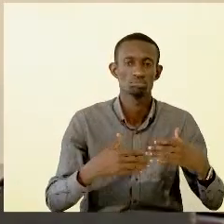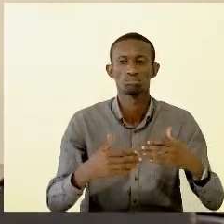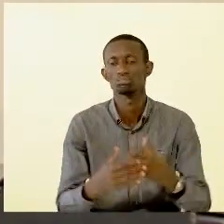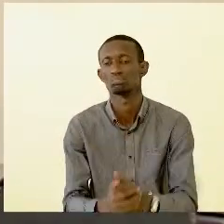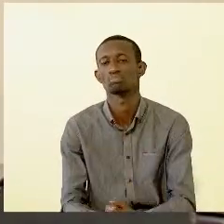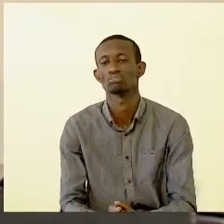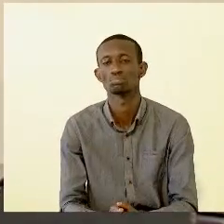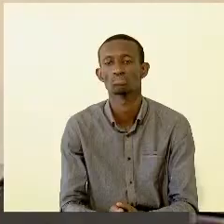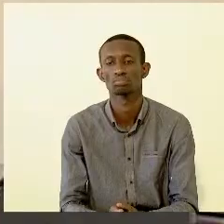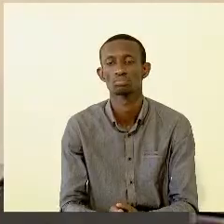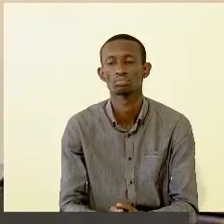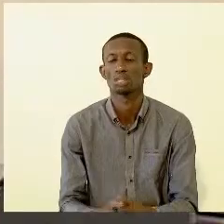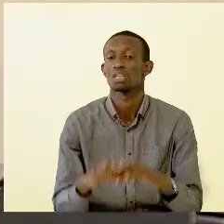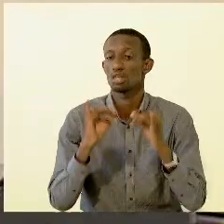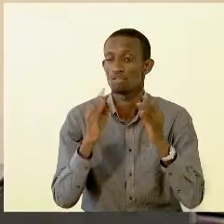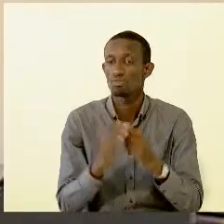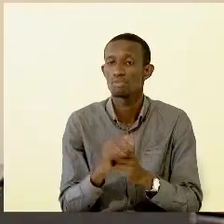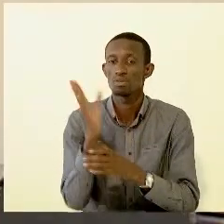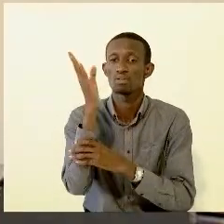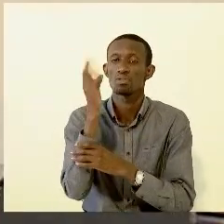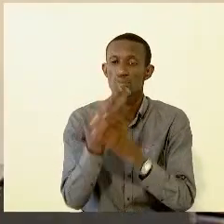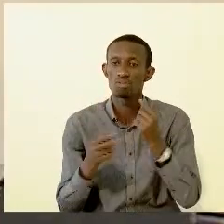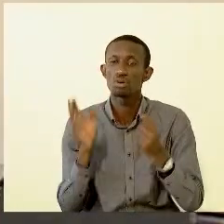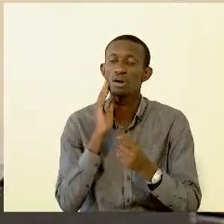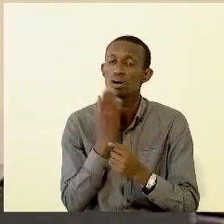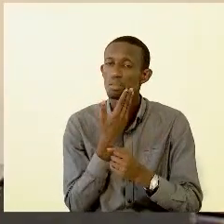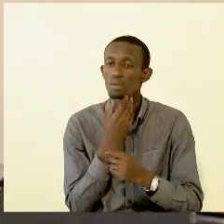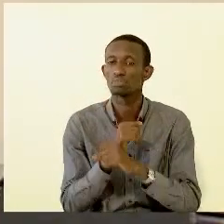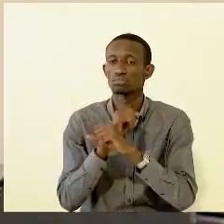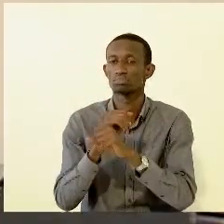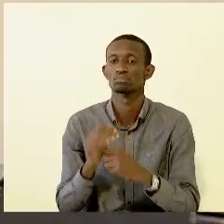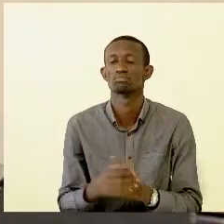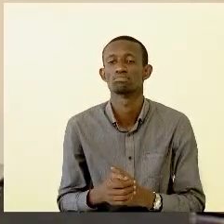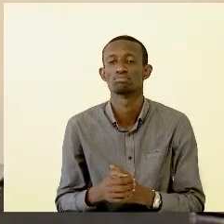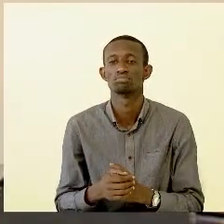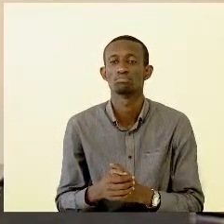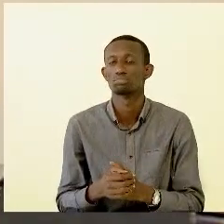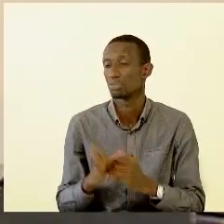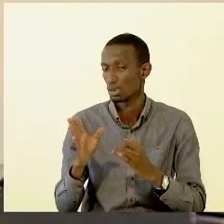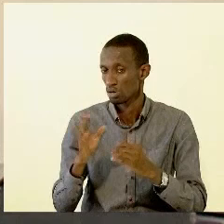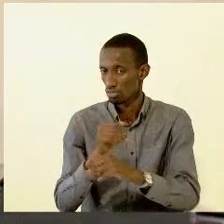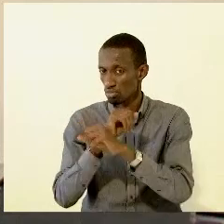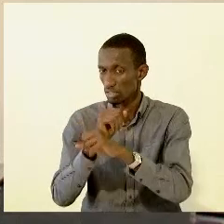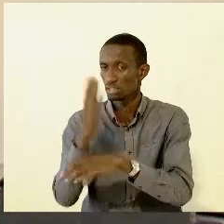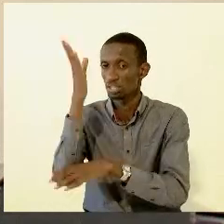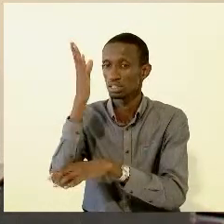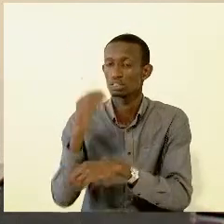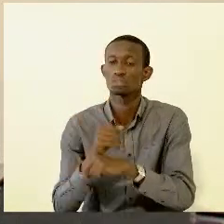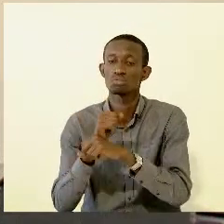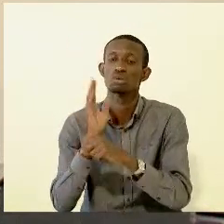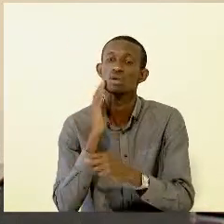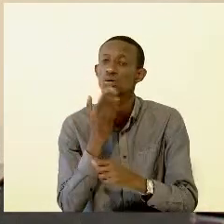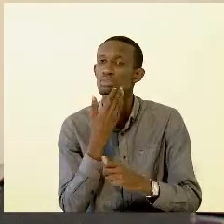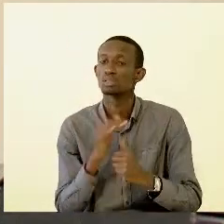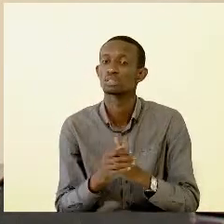which plants lose water in the form of vapor. So to avoid plants losing water when it